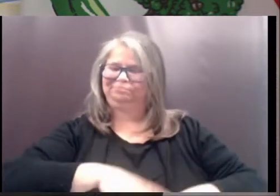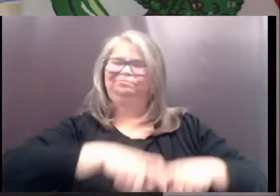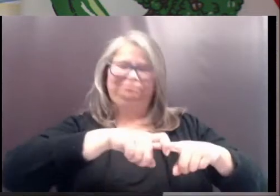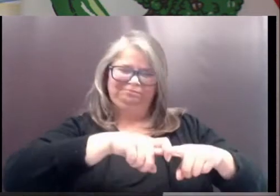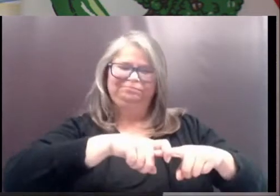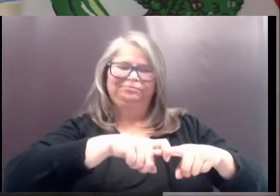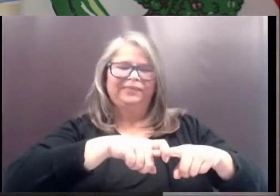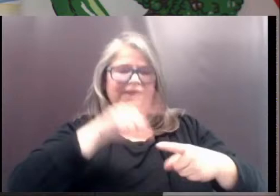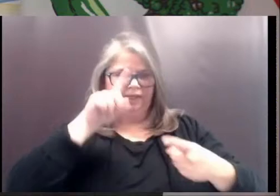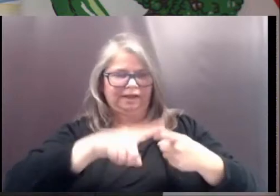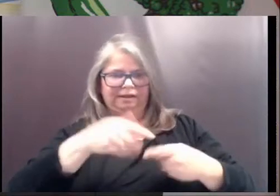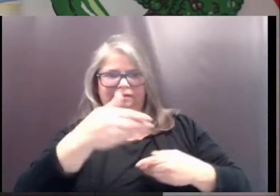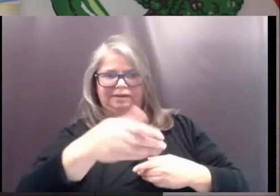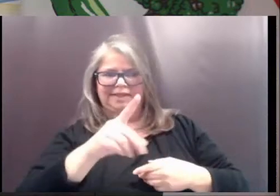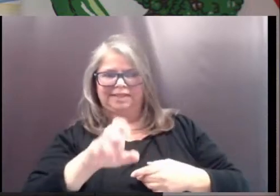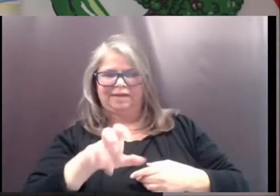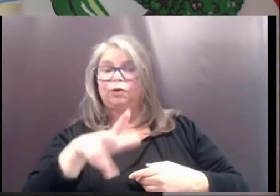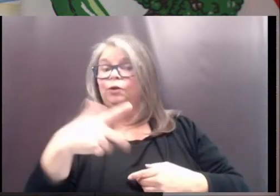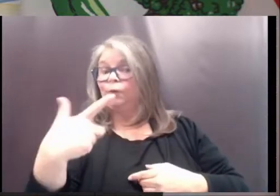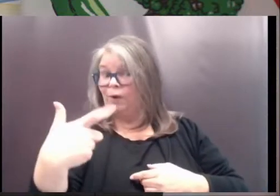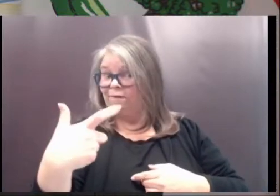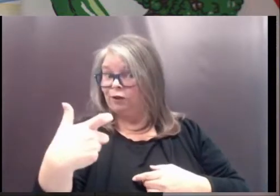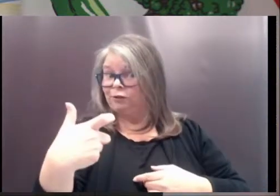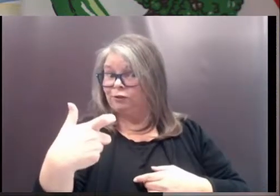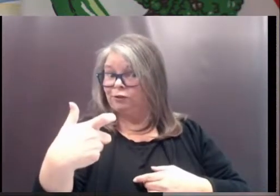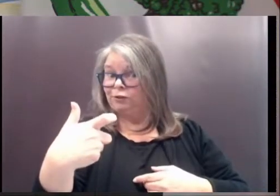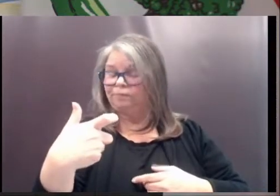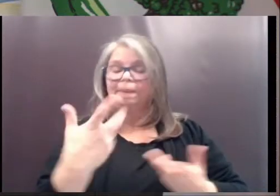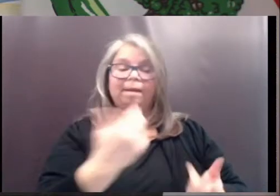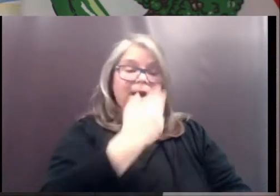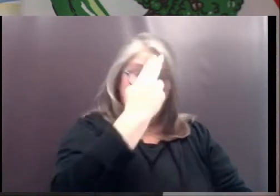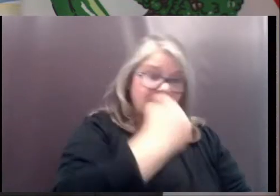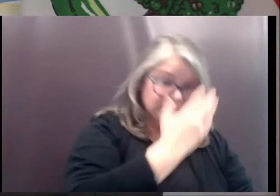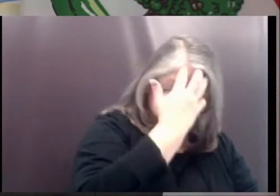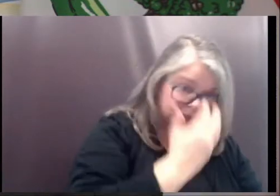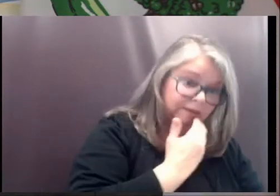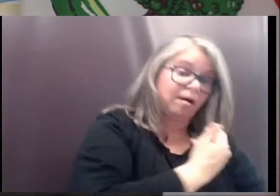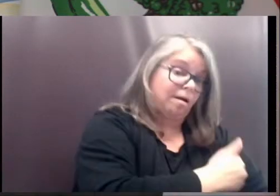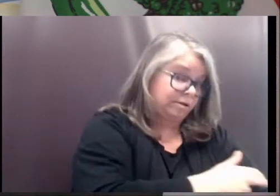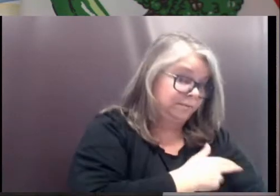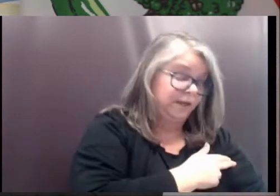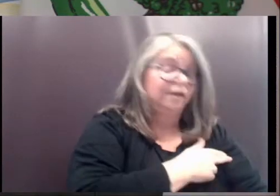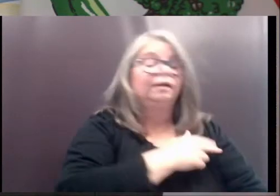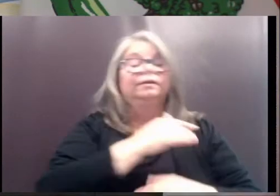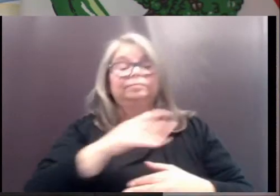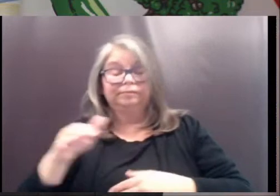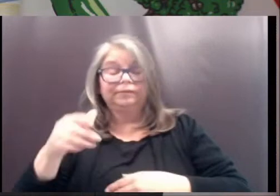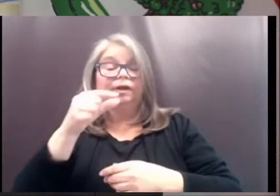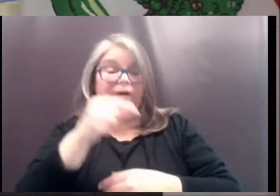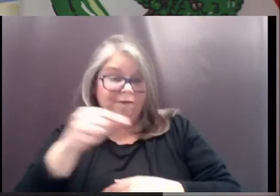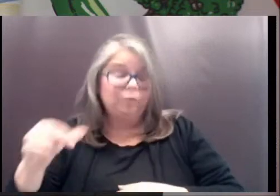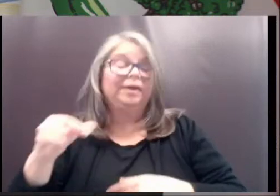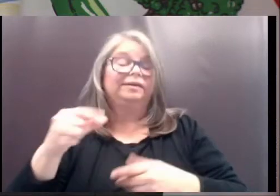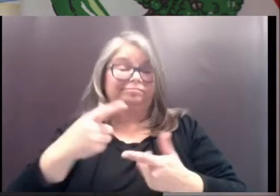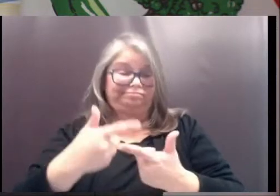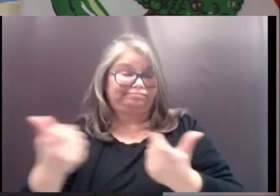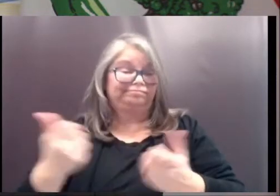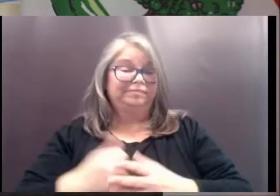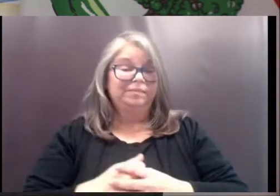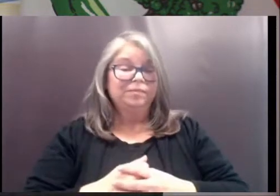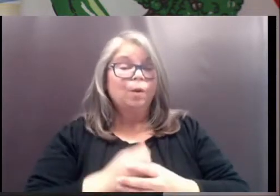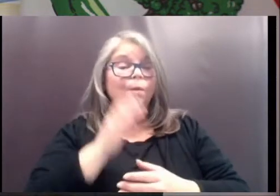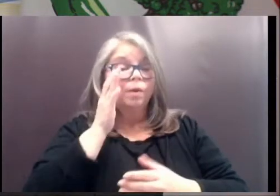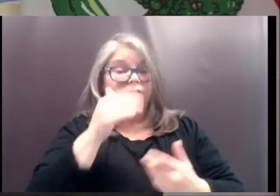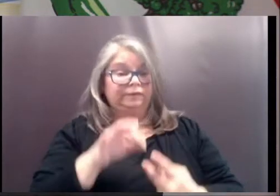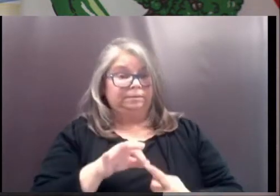PEI hospitals, long-term care, or any other facility. Exceptions will be made for compassionate circumstances when the